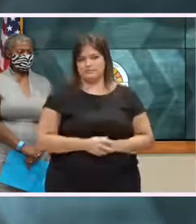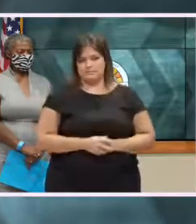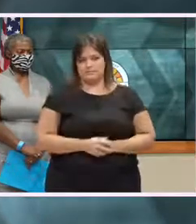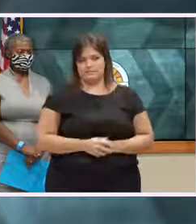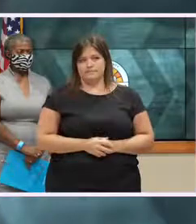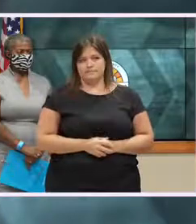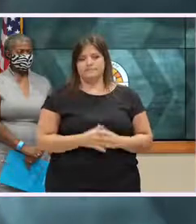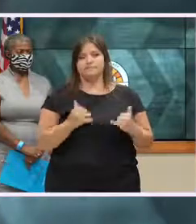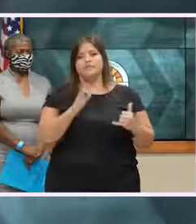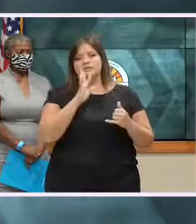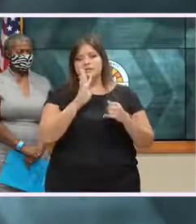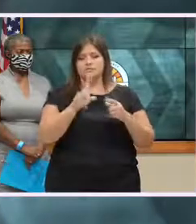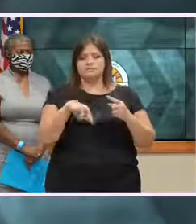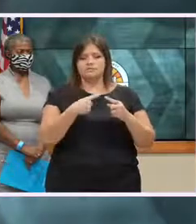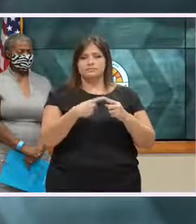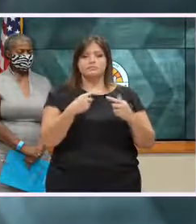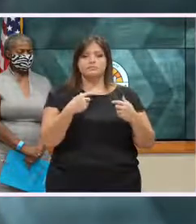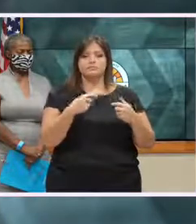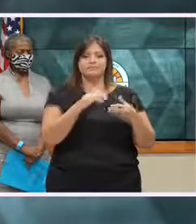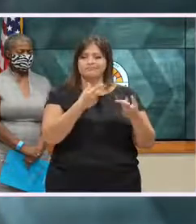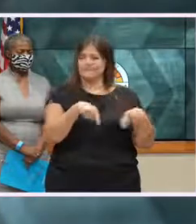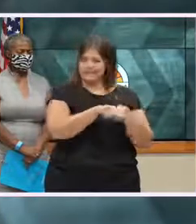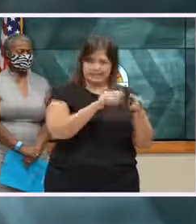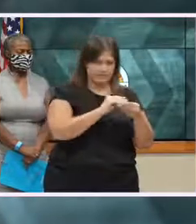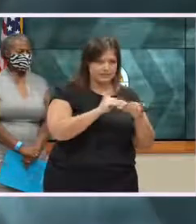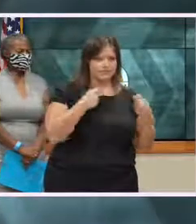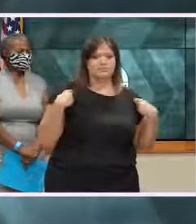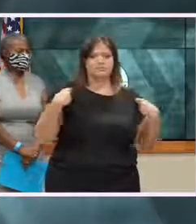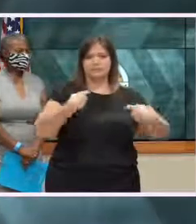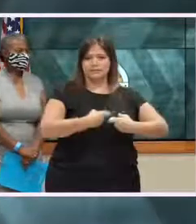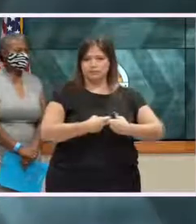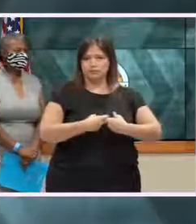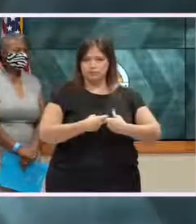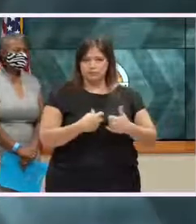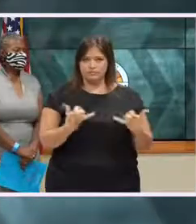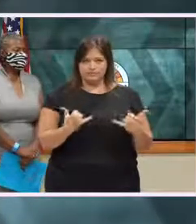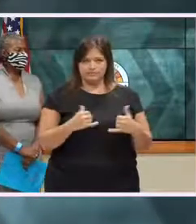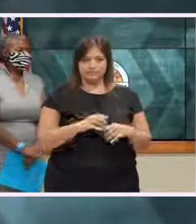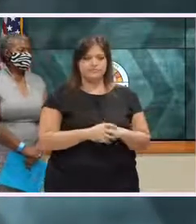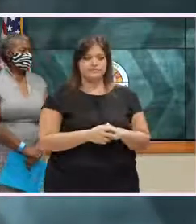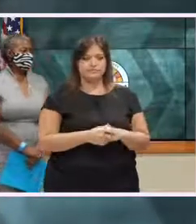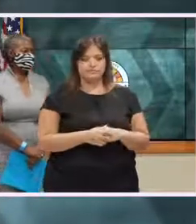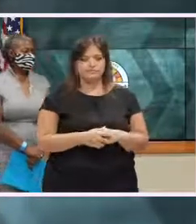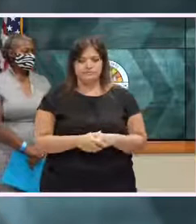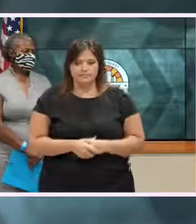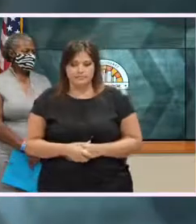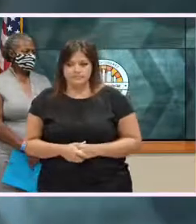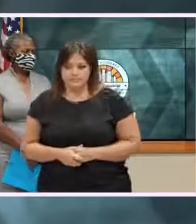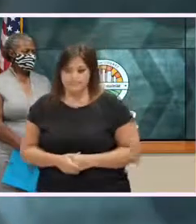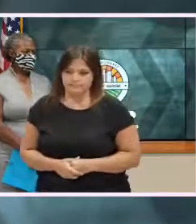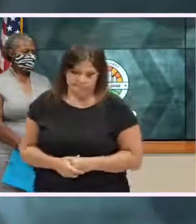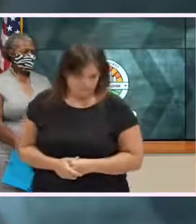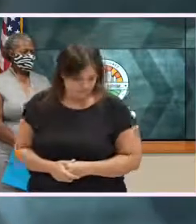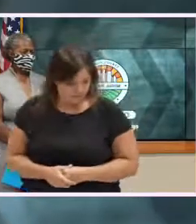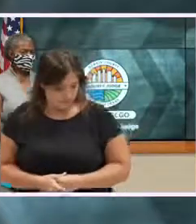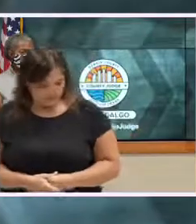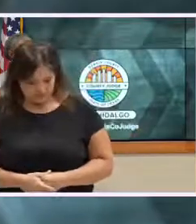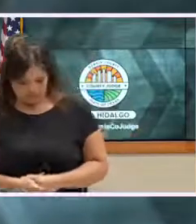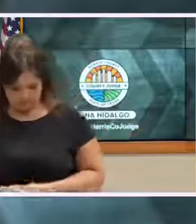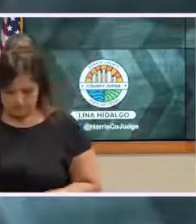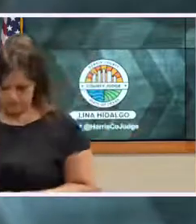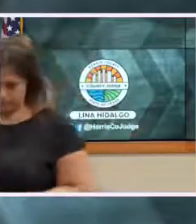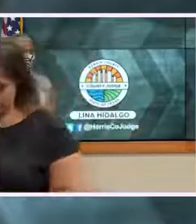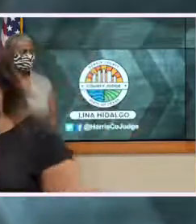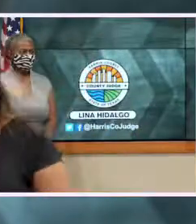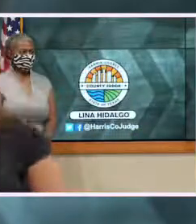Mañana cruzaremos el día número 500 de nuestra declaración de desastre del